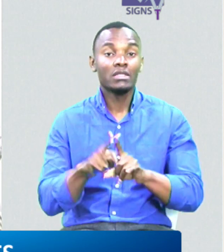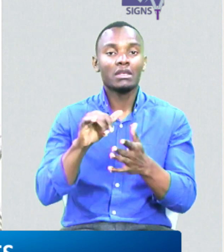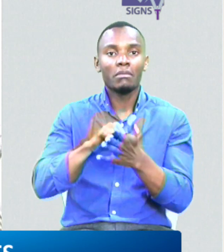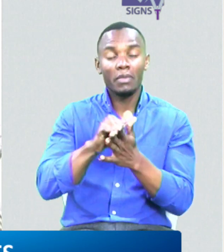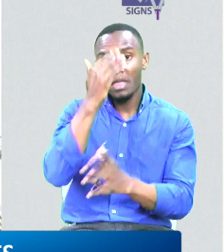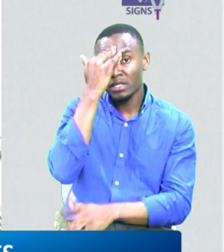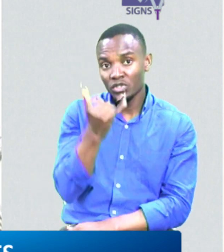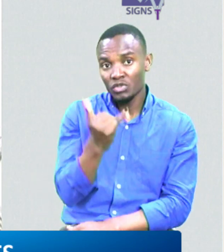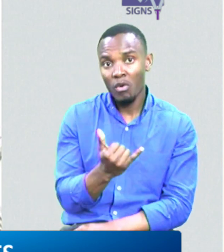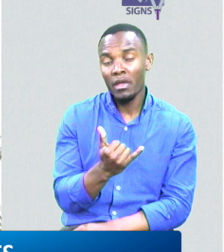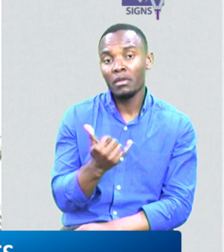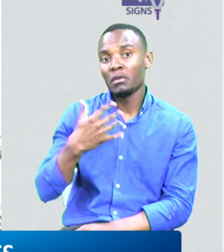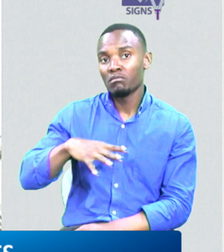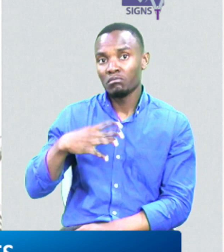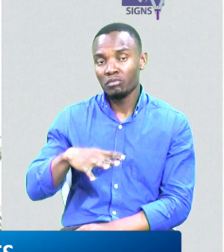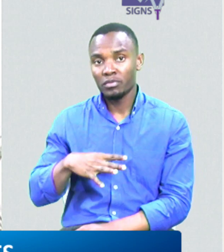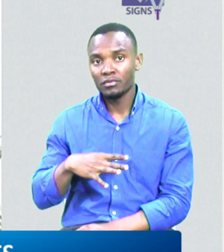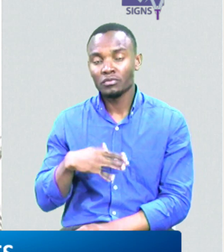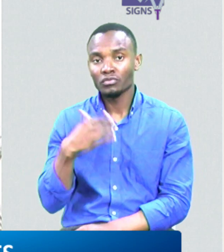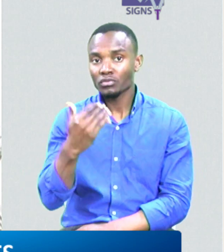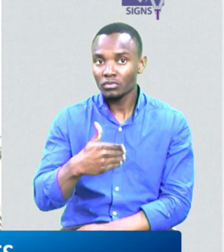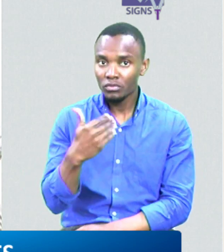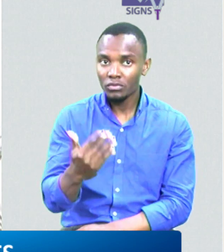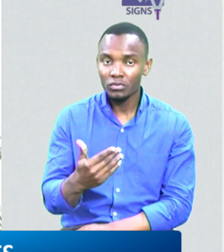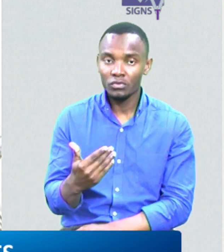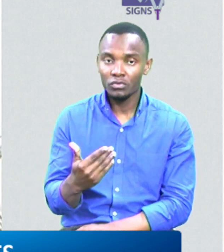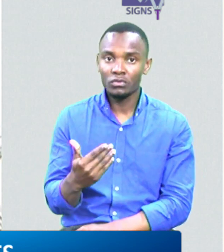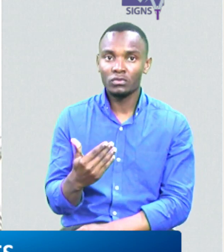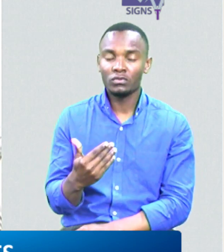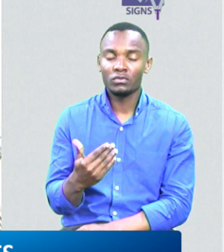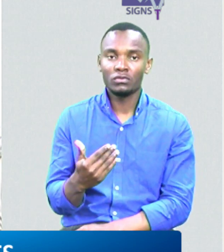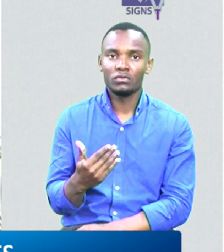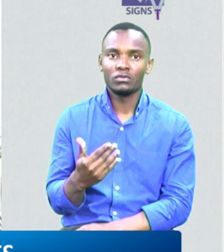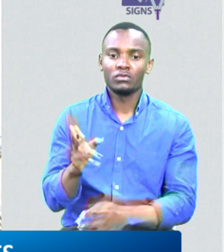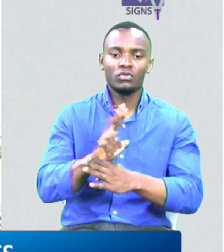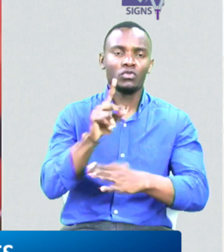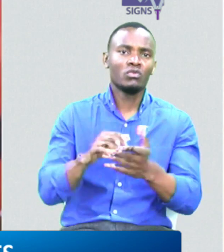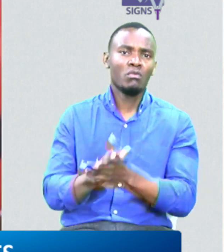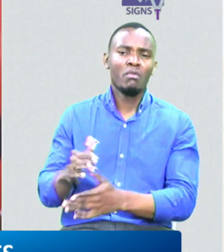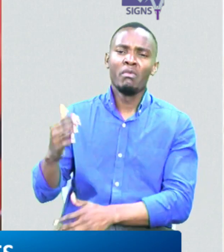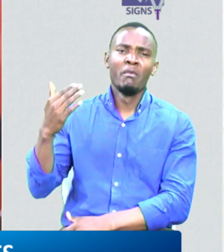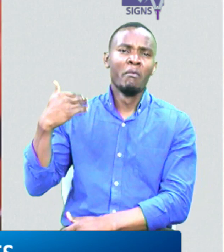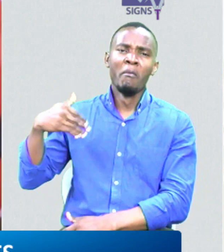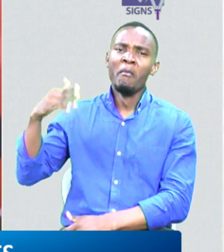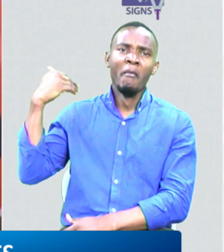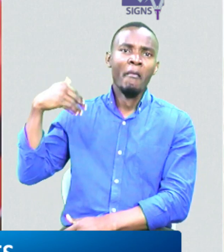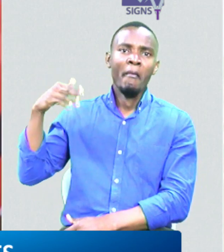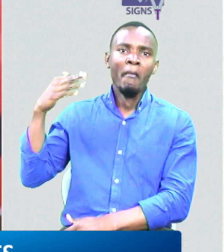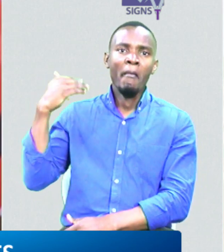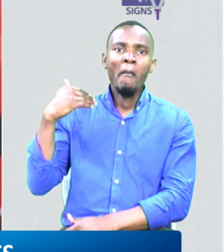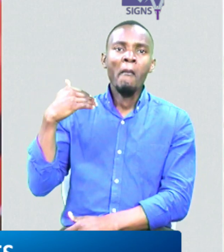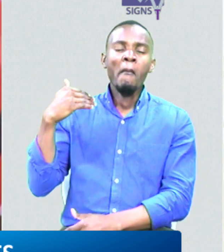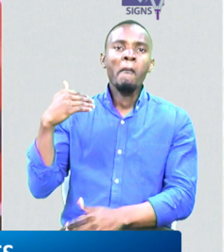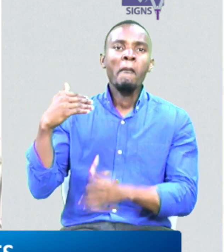My office has initiated the development of a public service management bill that seeks to streamline and standardize